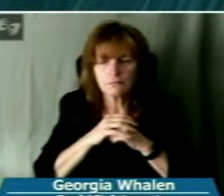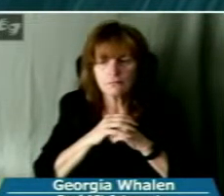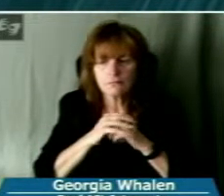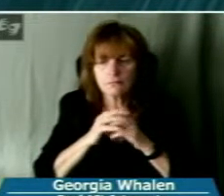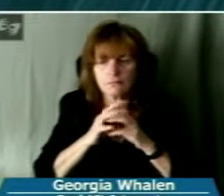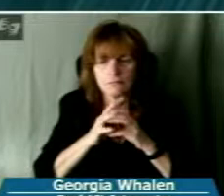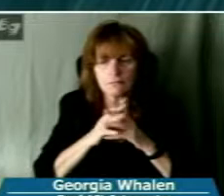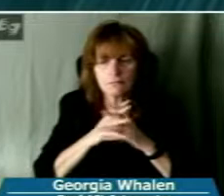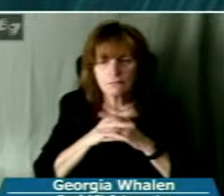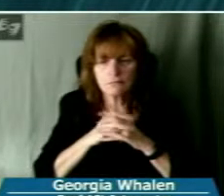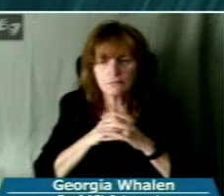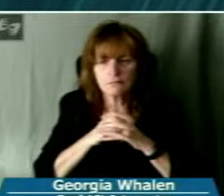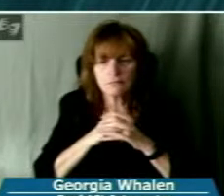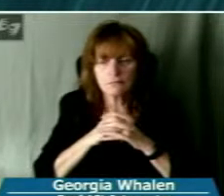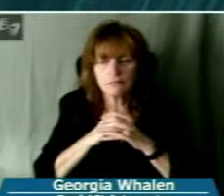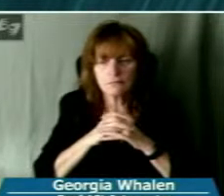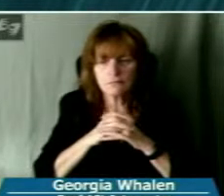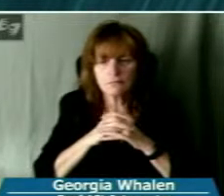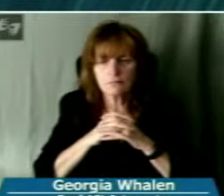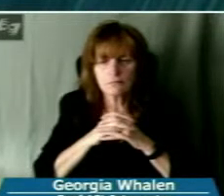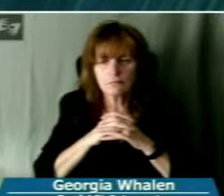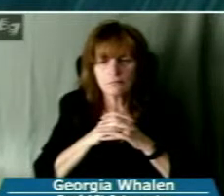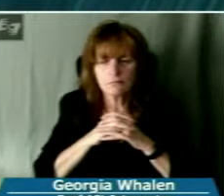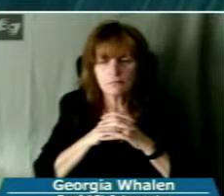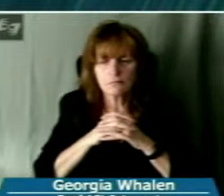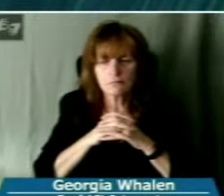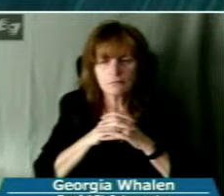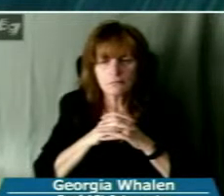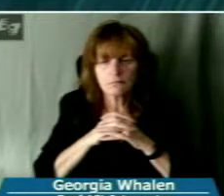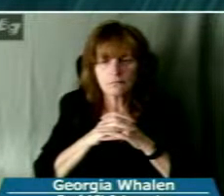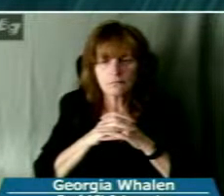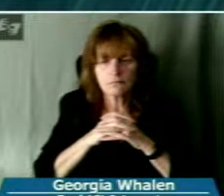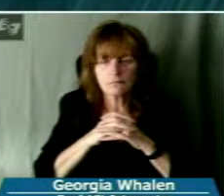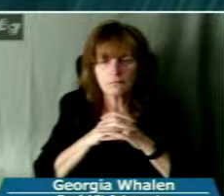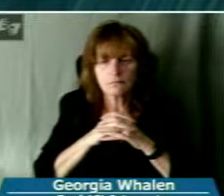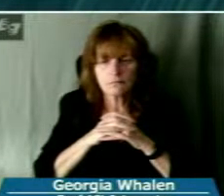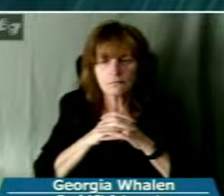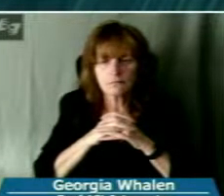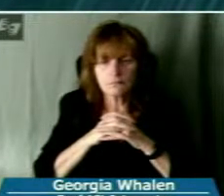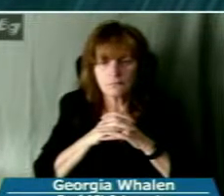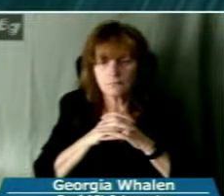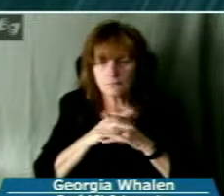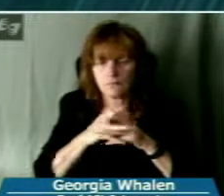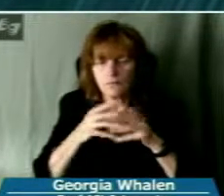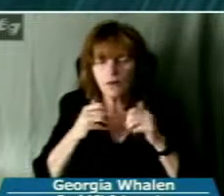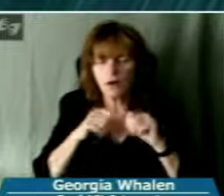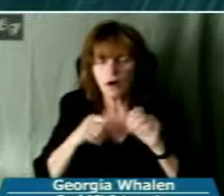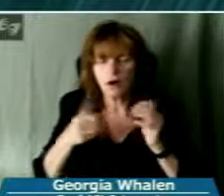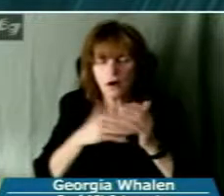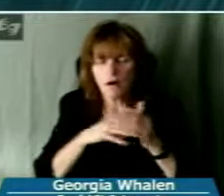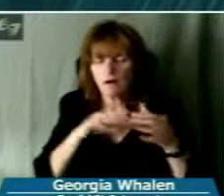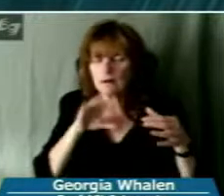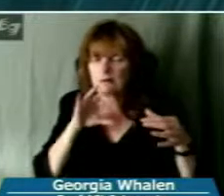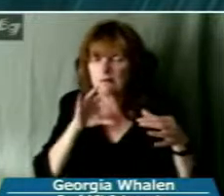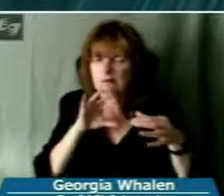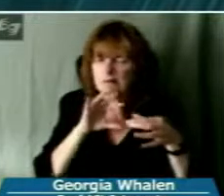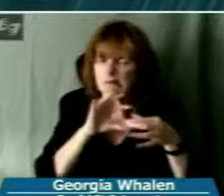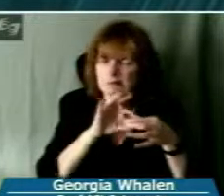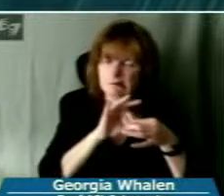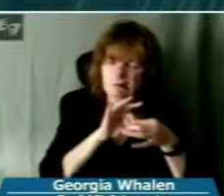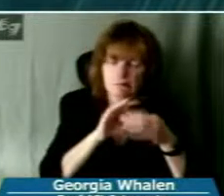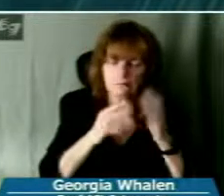at the EOC and the decisions that are being made? Two things. Just to recognize how